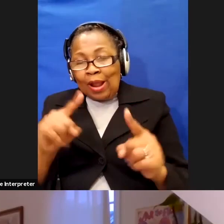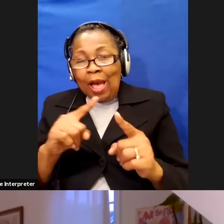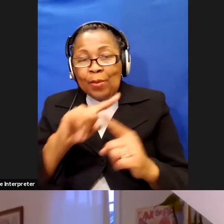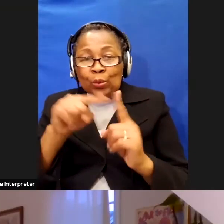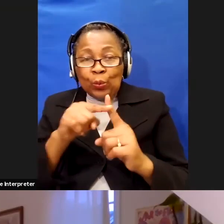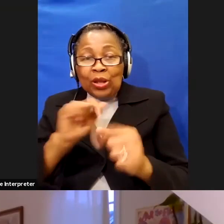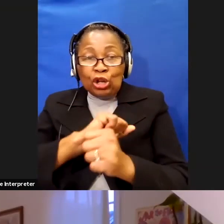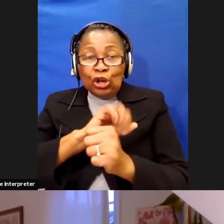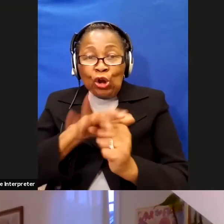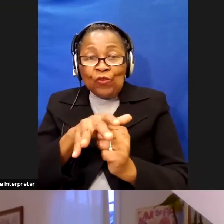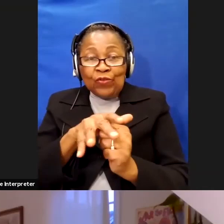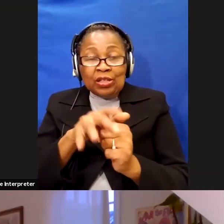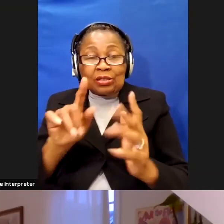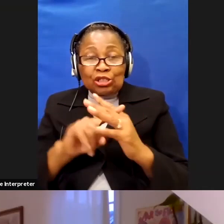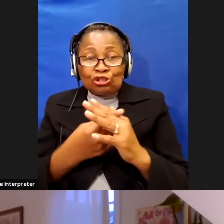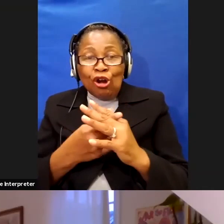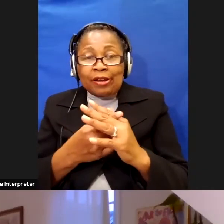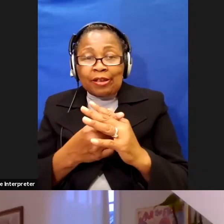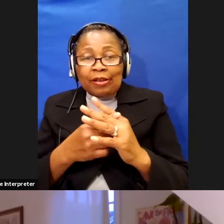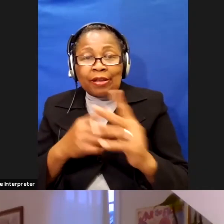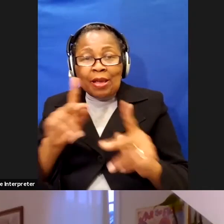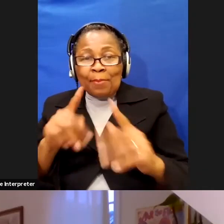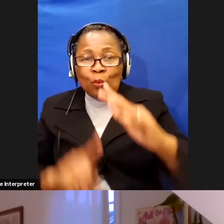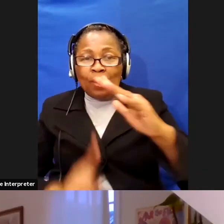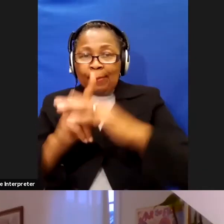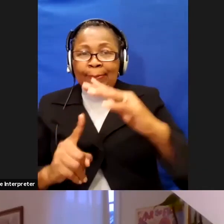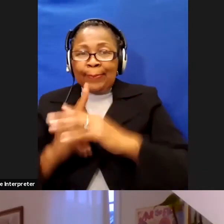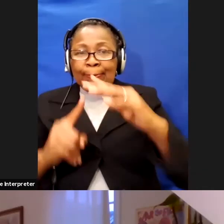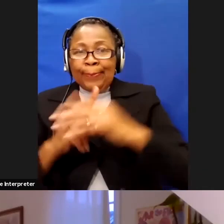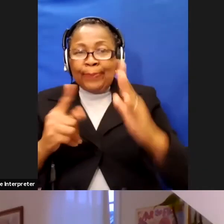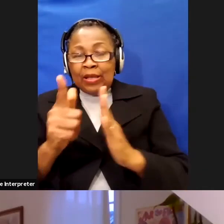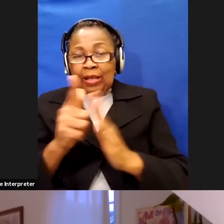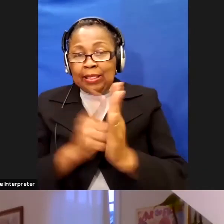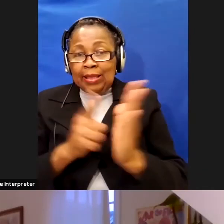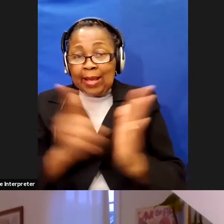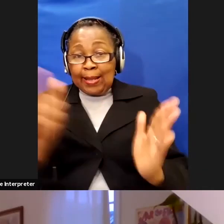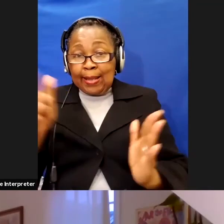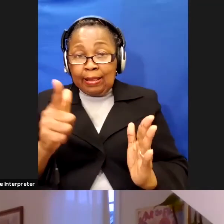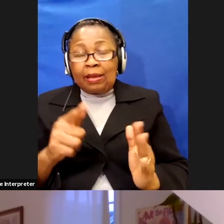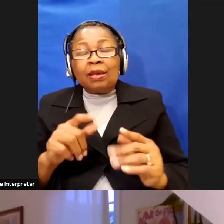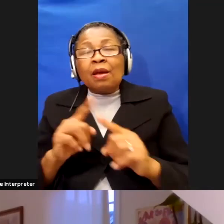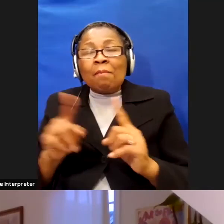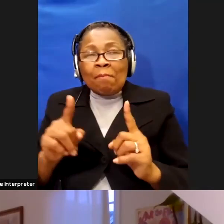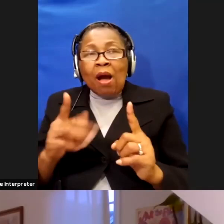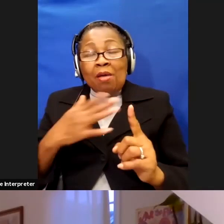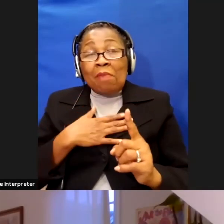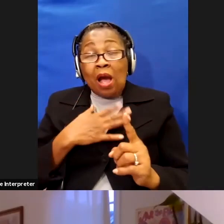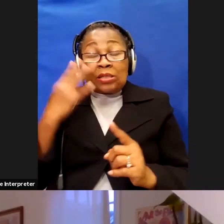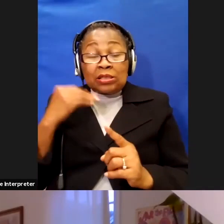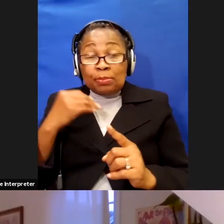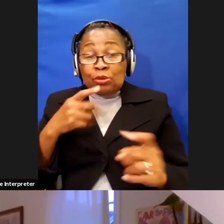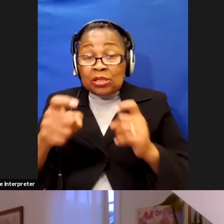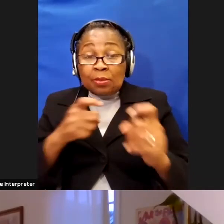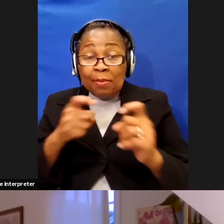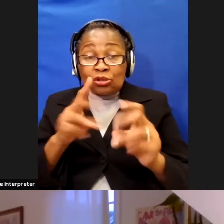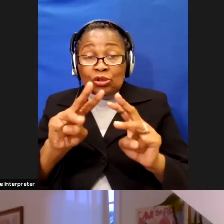and the security breaches were happening and things like that. But in my experiences, you know, managing some webinars and